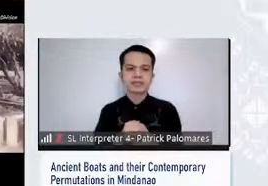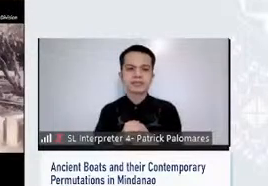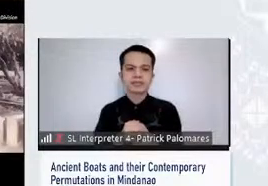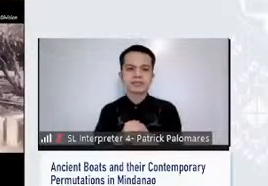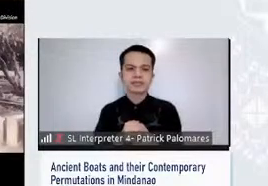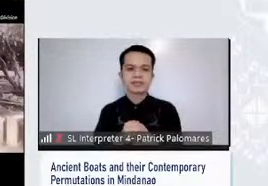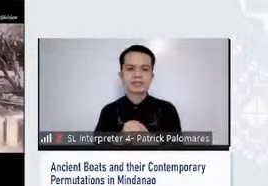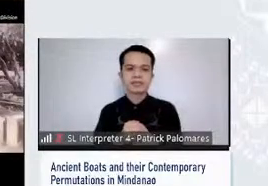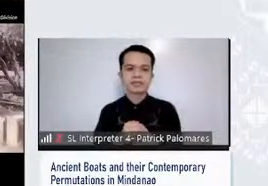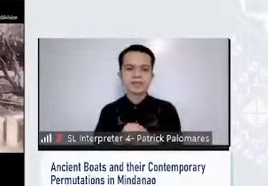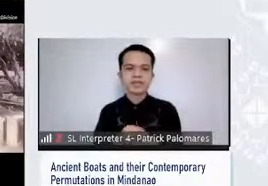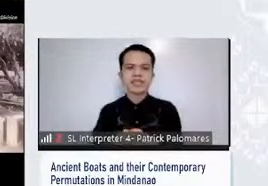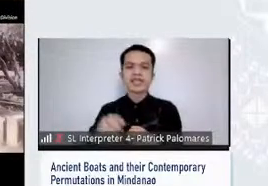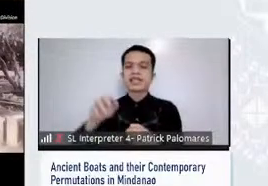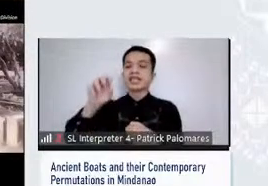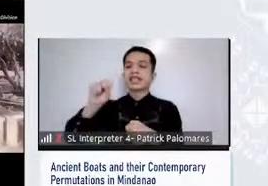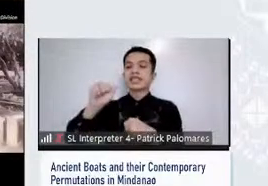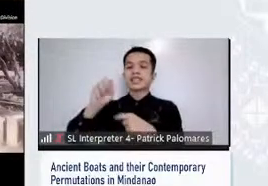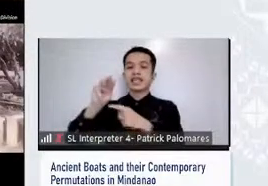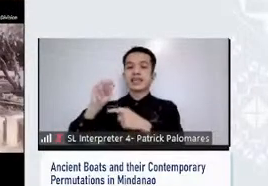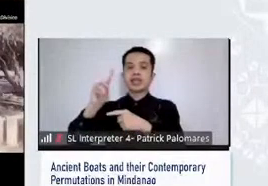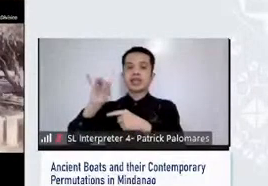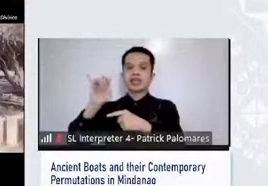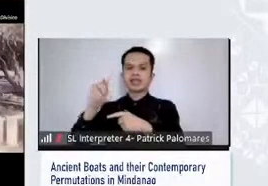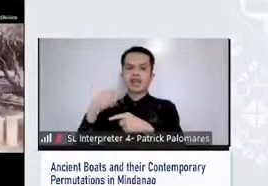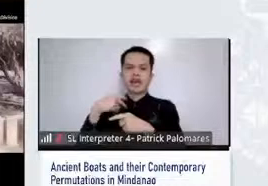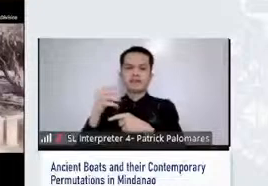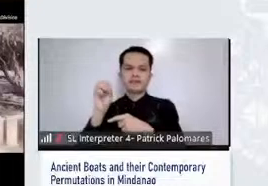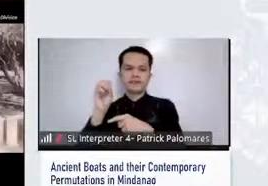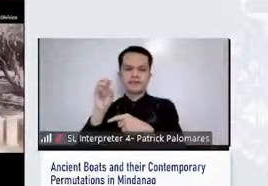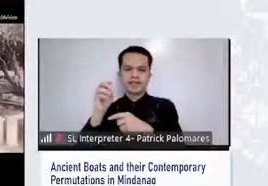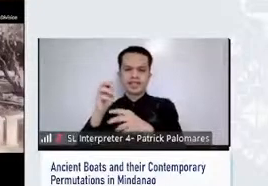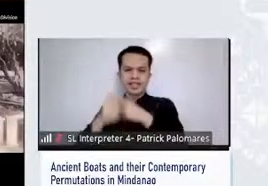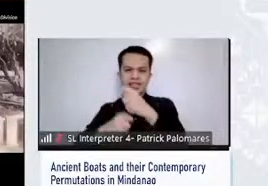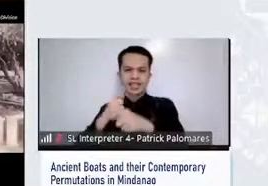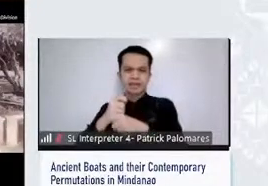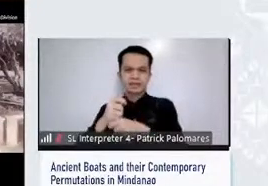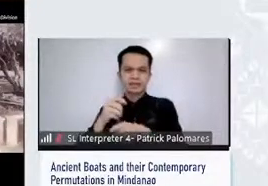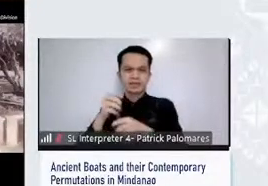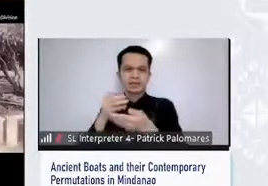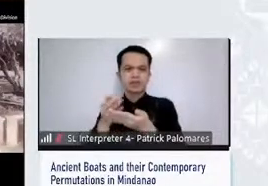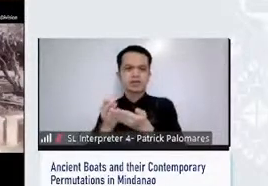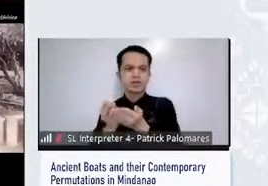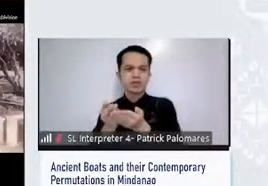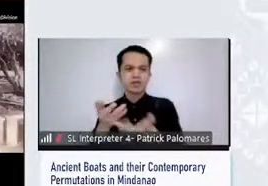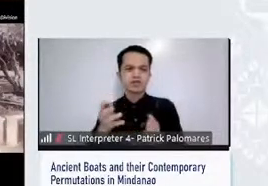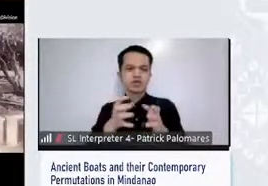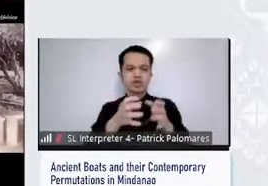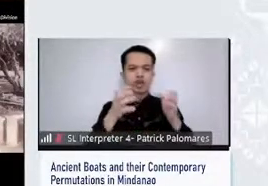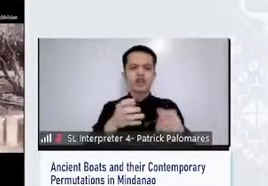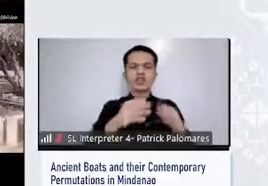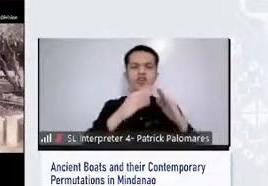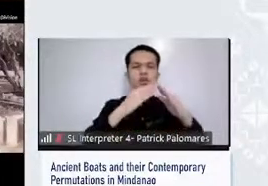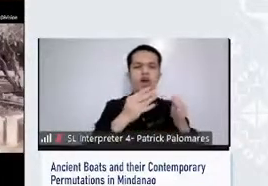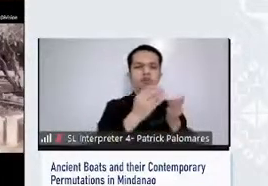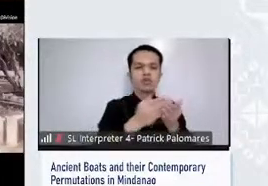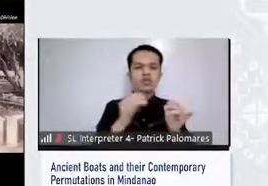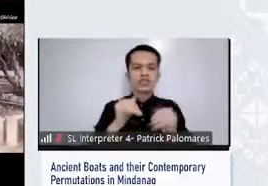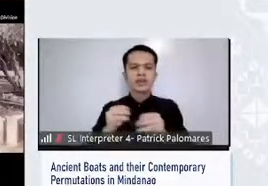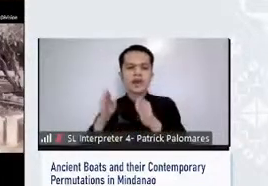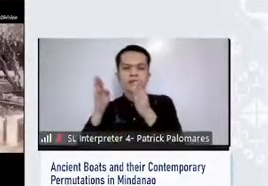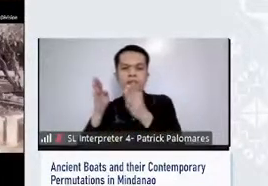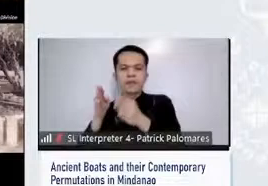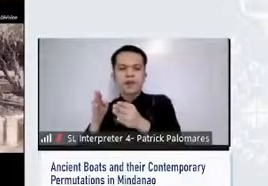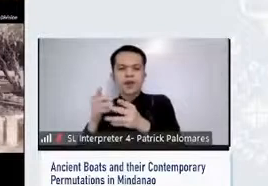The Sama Dilaot has 15 types of boats. The largest are houseboats and the smallest are miniature boats used as grave